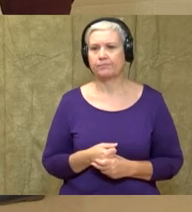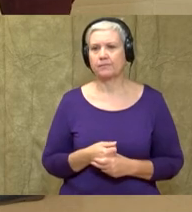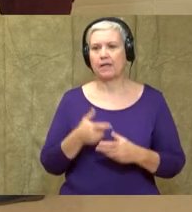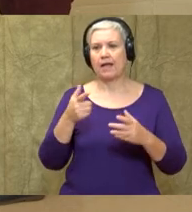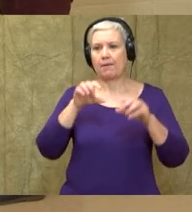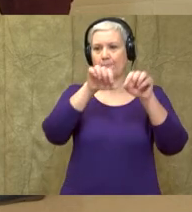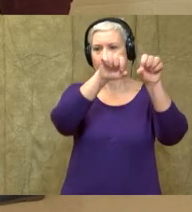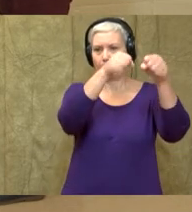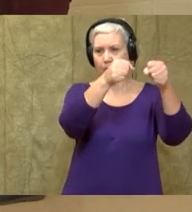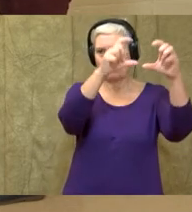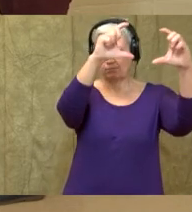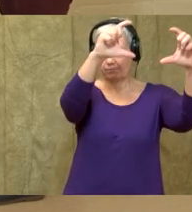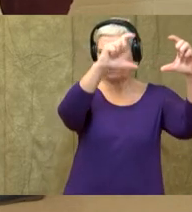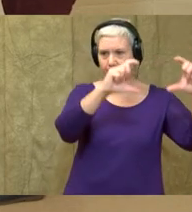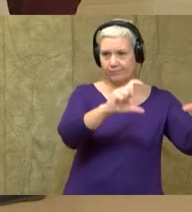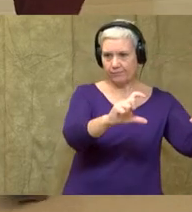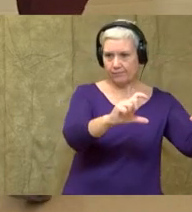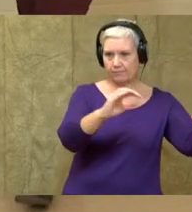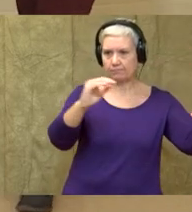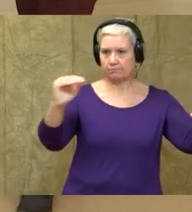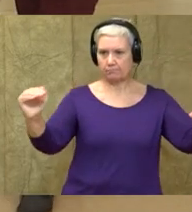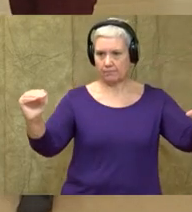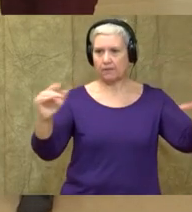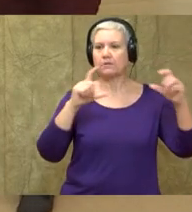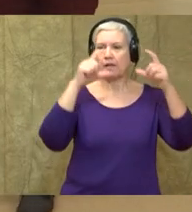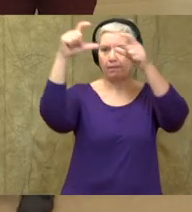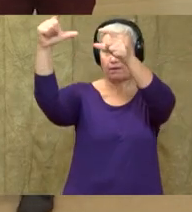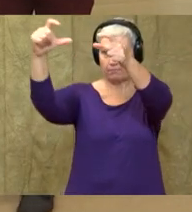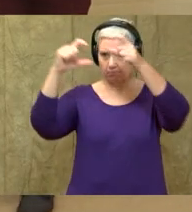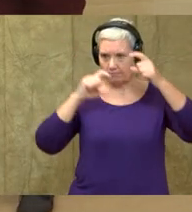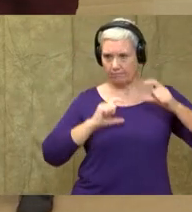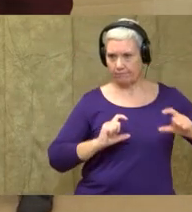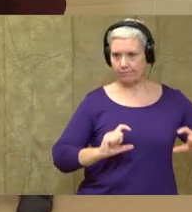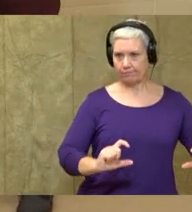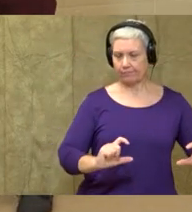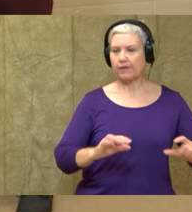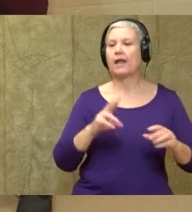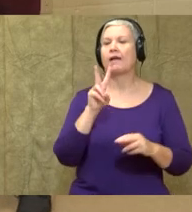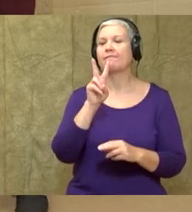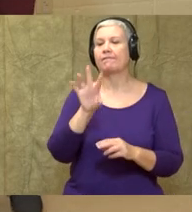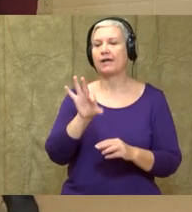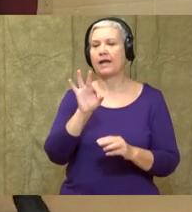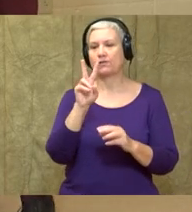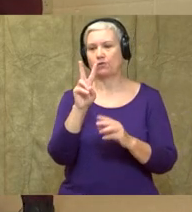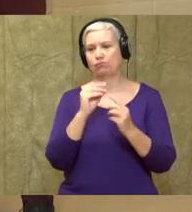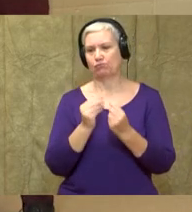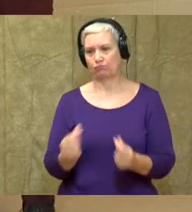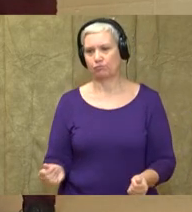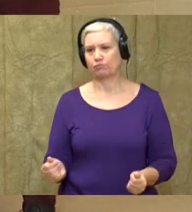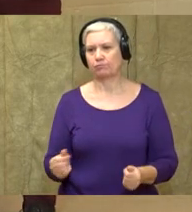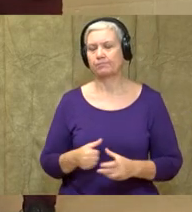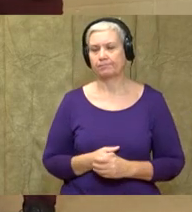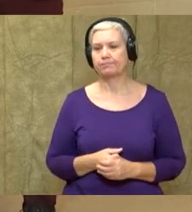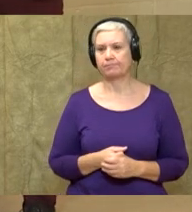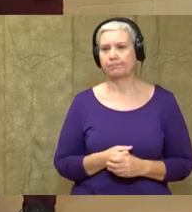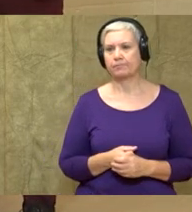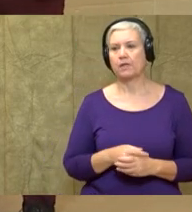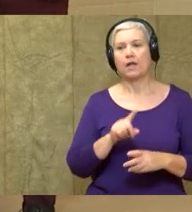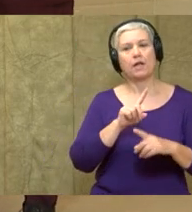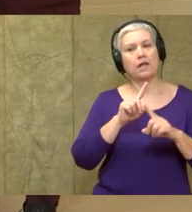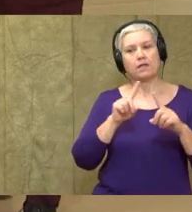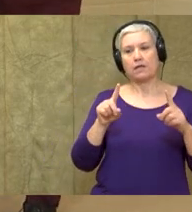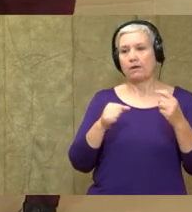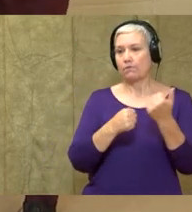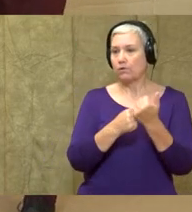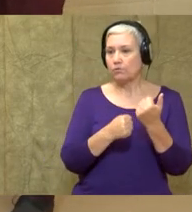two, using the zero product property to find these two solutions. Okay, so here we have different structures